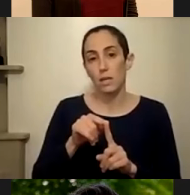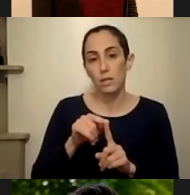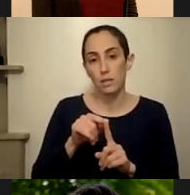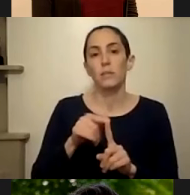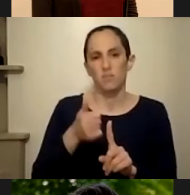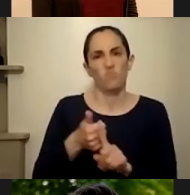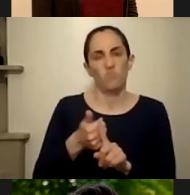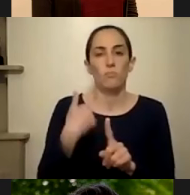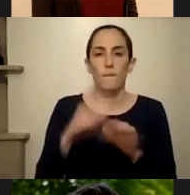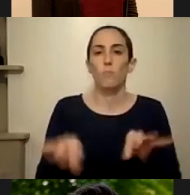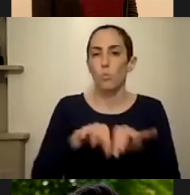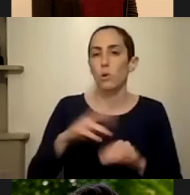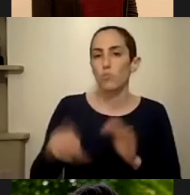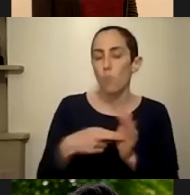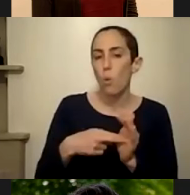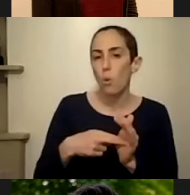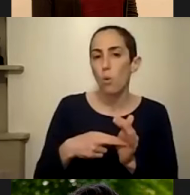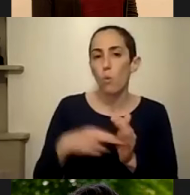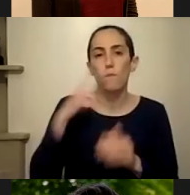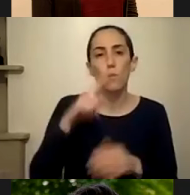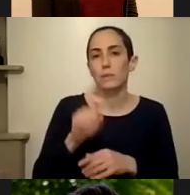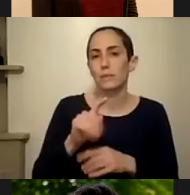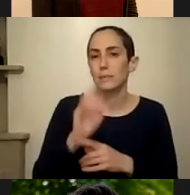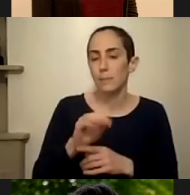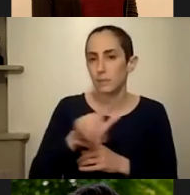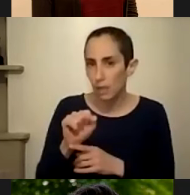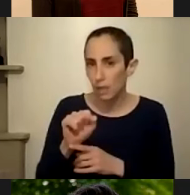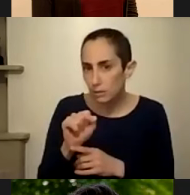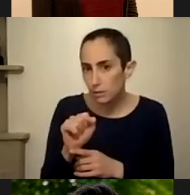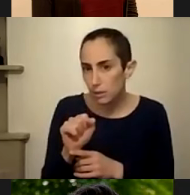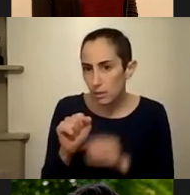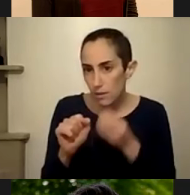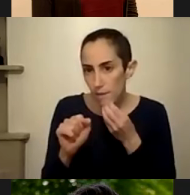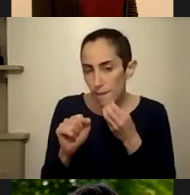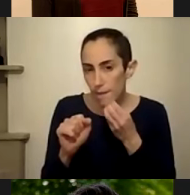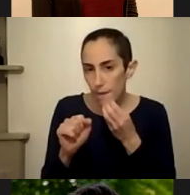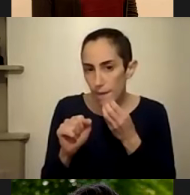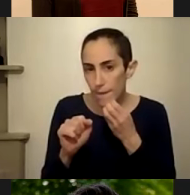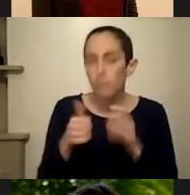very important role in the stem cell, is a stem